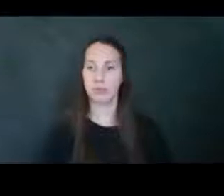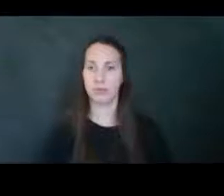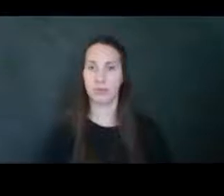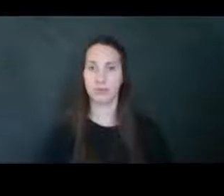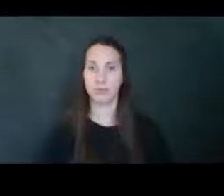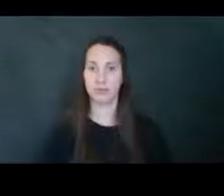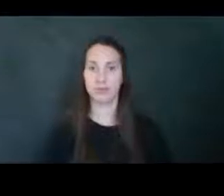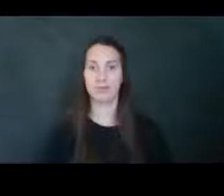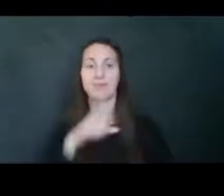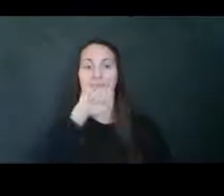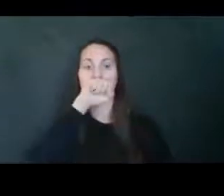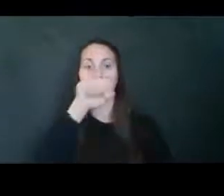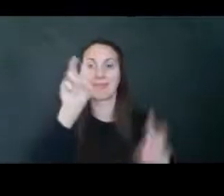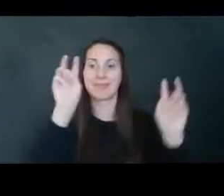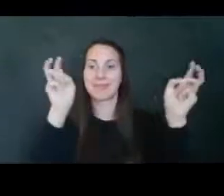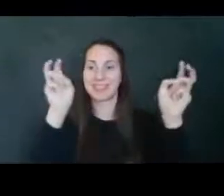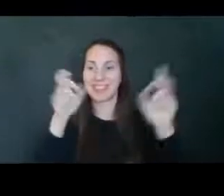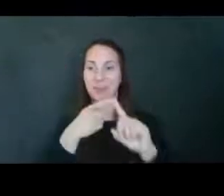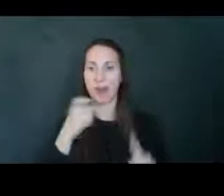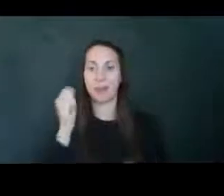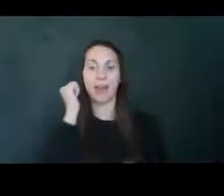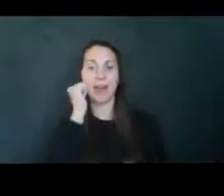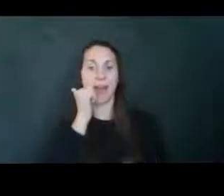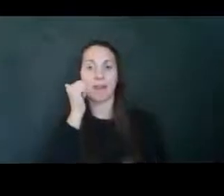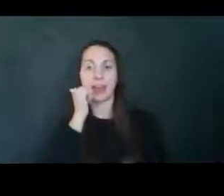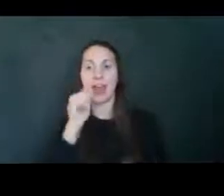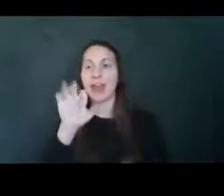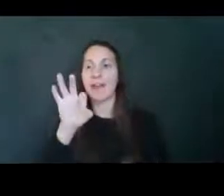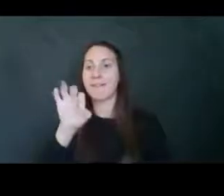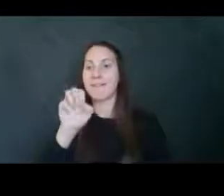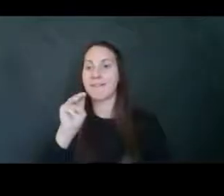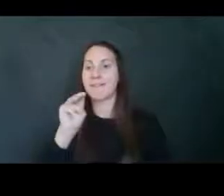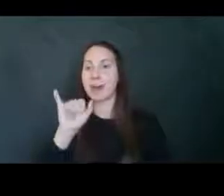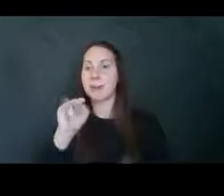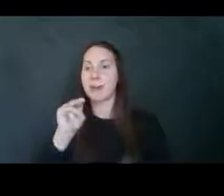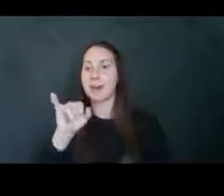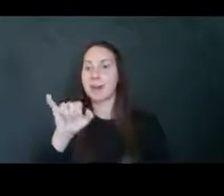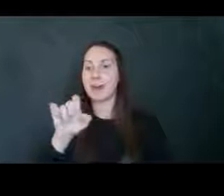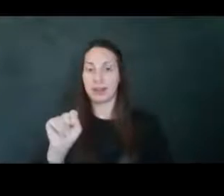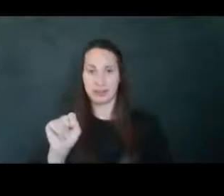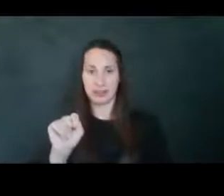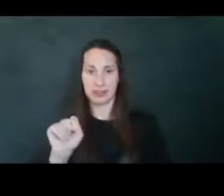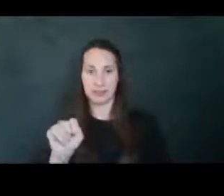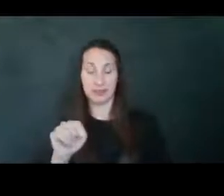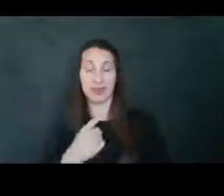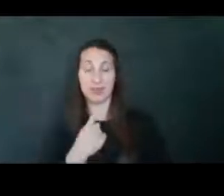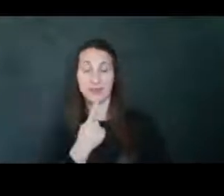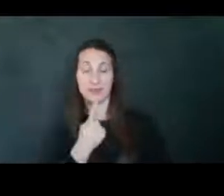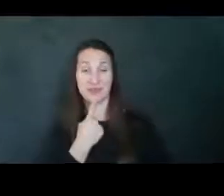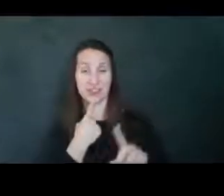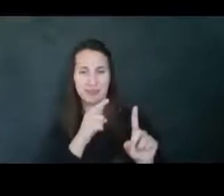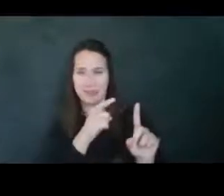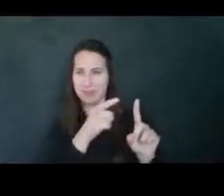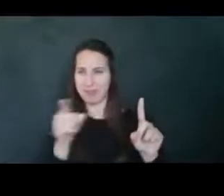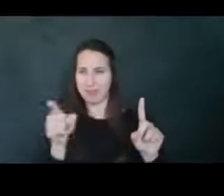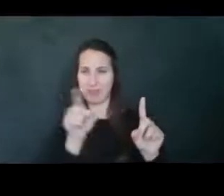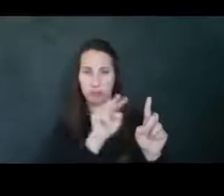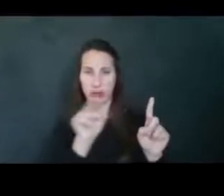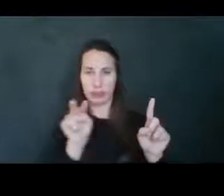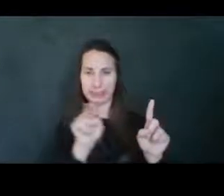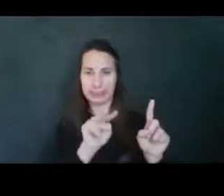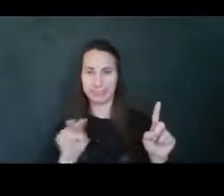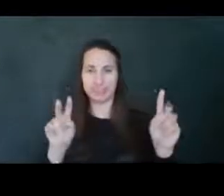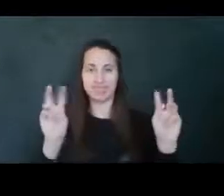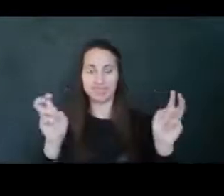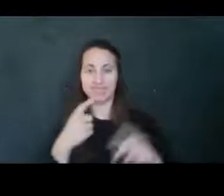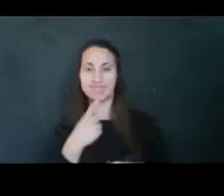I love this quote from Everyday Feminist. It says, "This interpretation of difference as defect is the